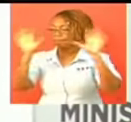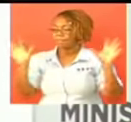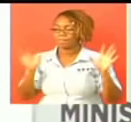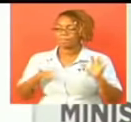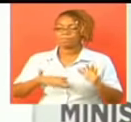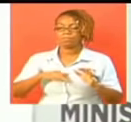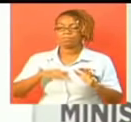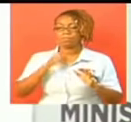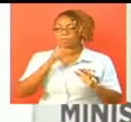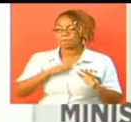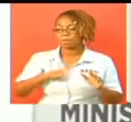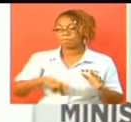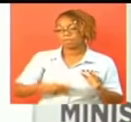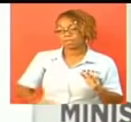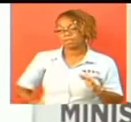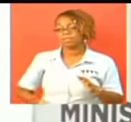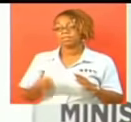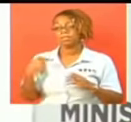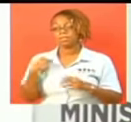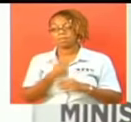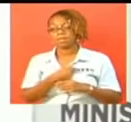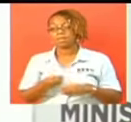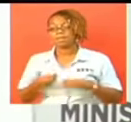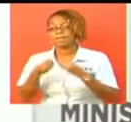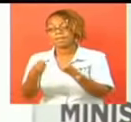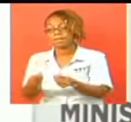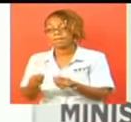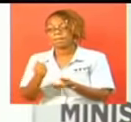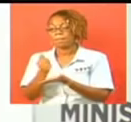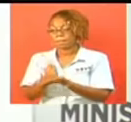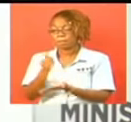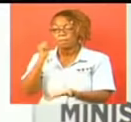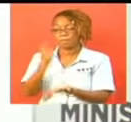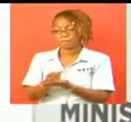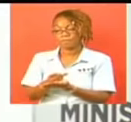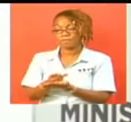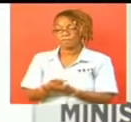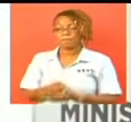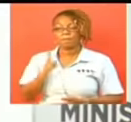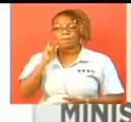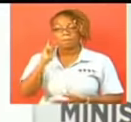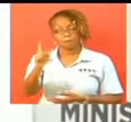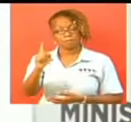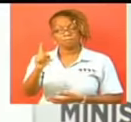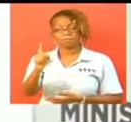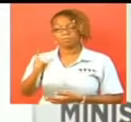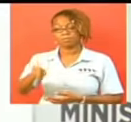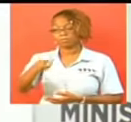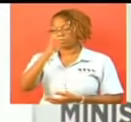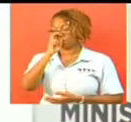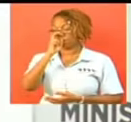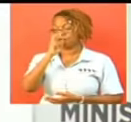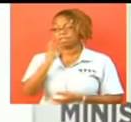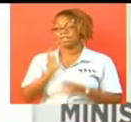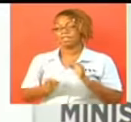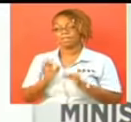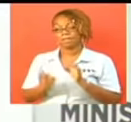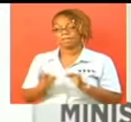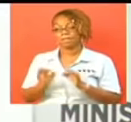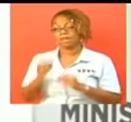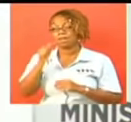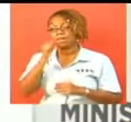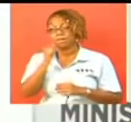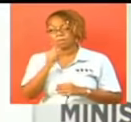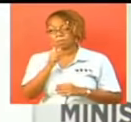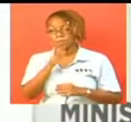is strictly for the use of the Sinopharm vaccine if you are breastfeeding and you have the